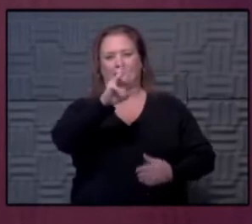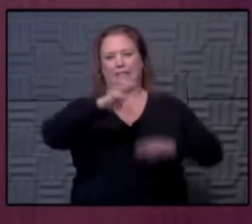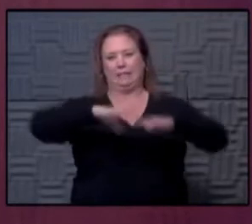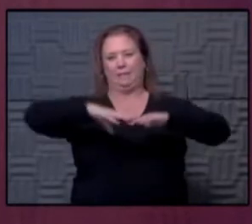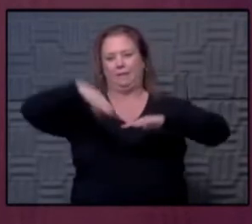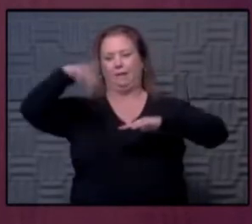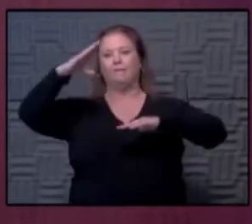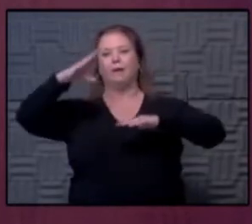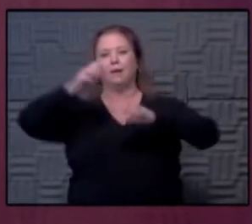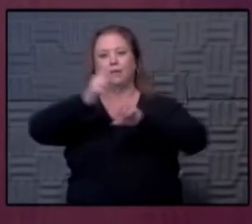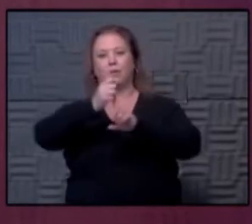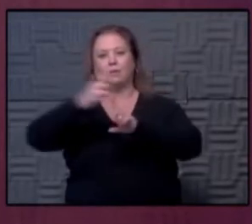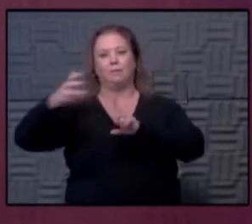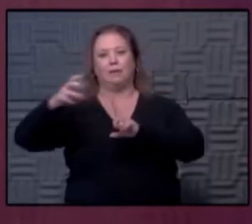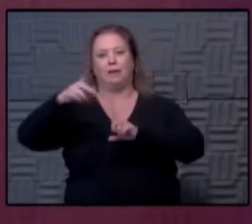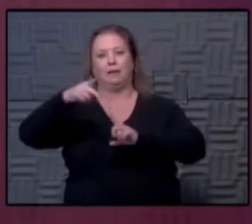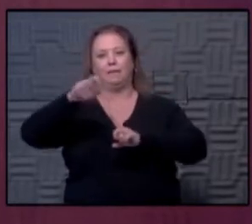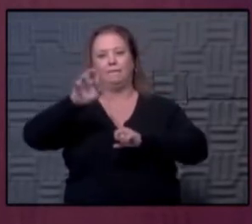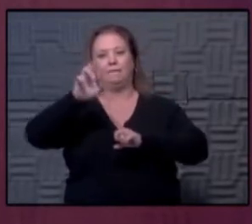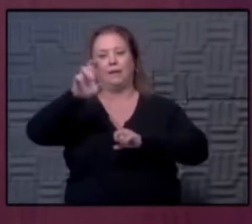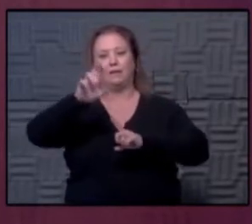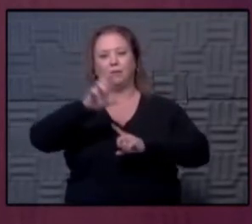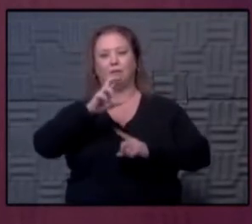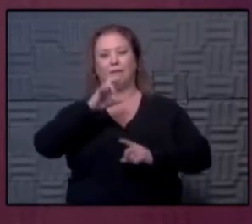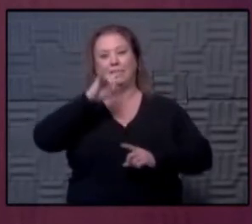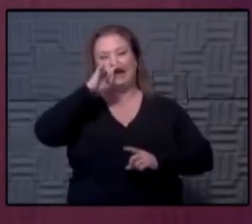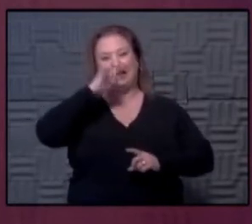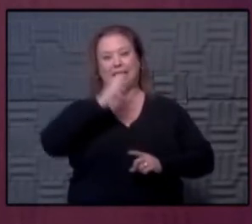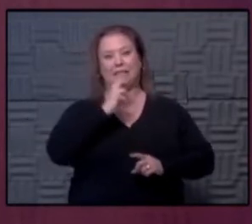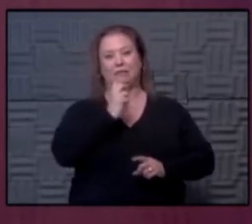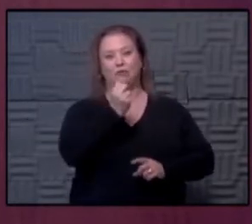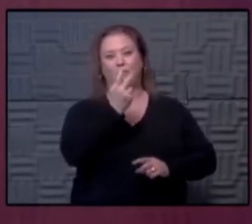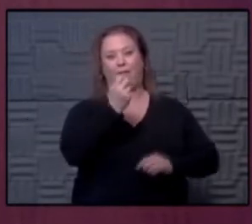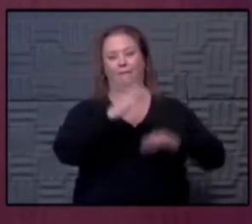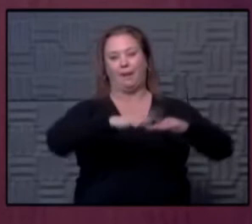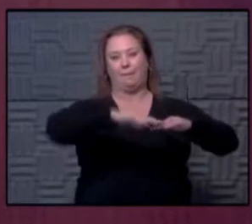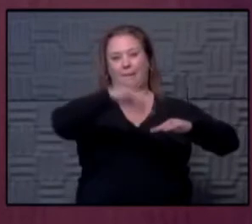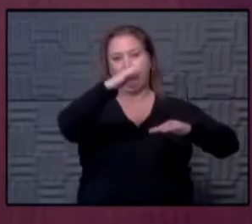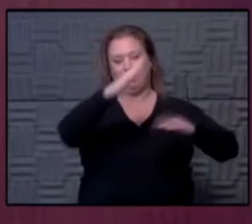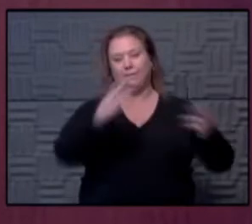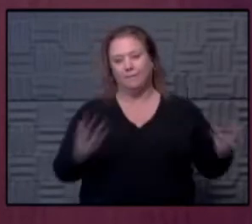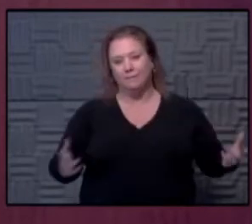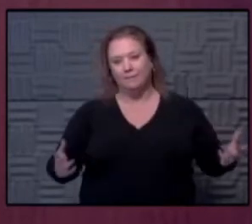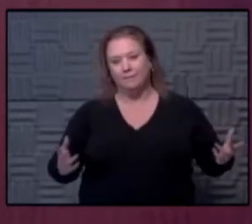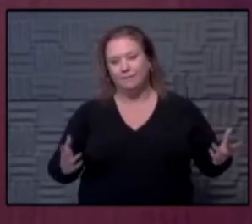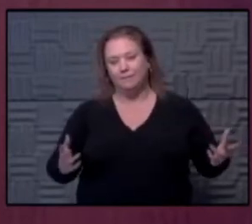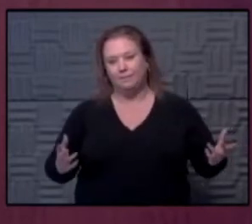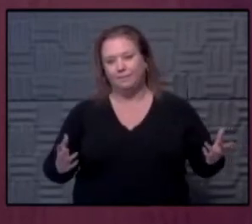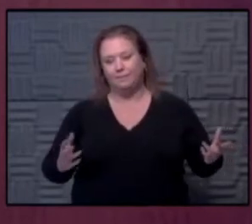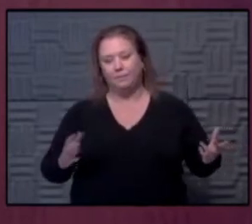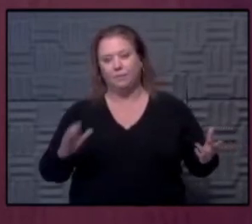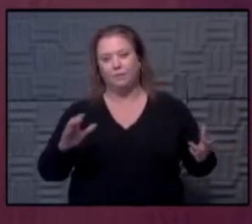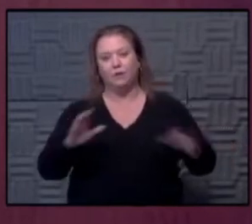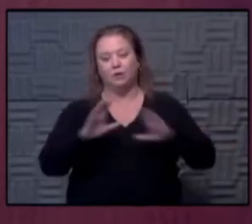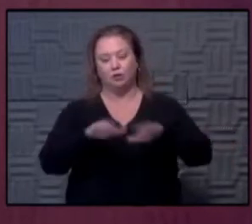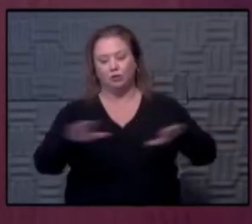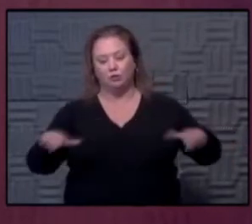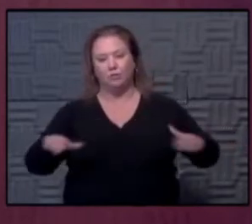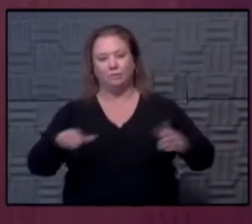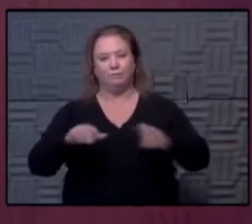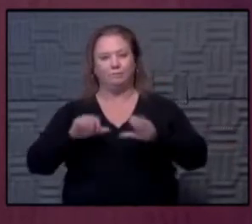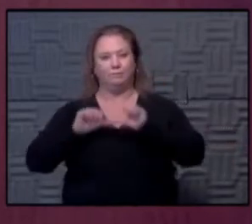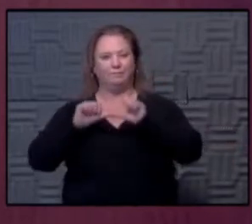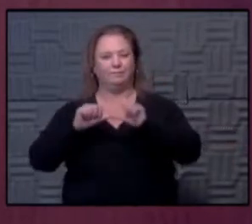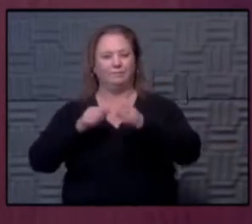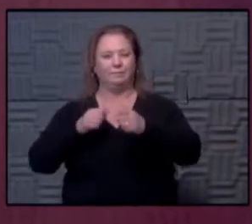above. They're expanding the Pfizer trial to 12 and above. So trials in children typically follow those